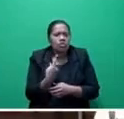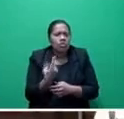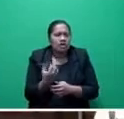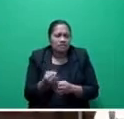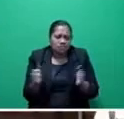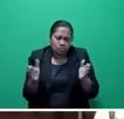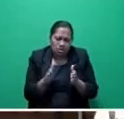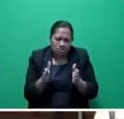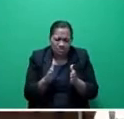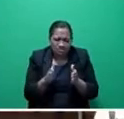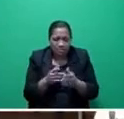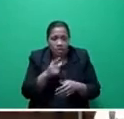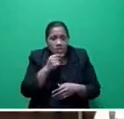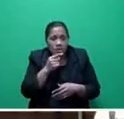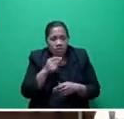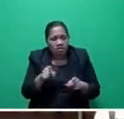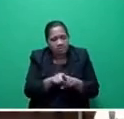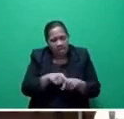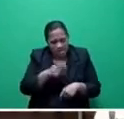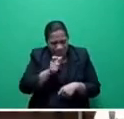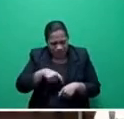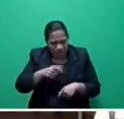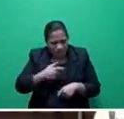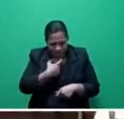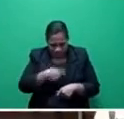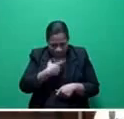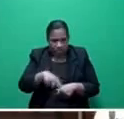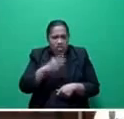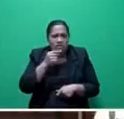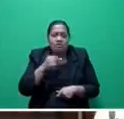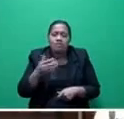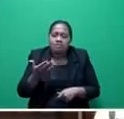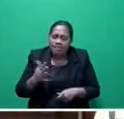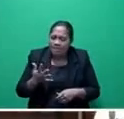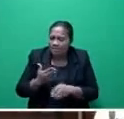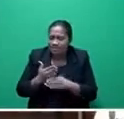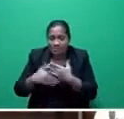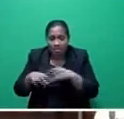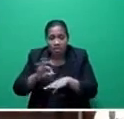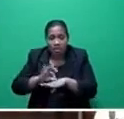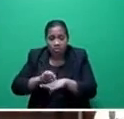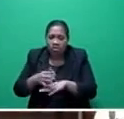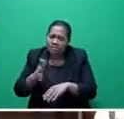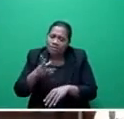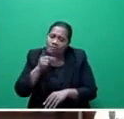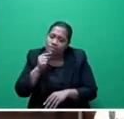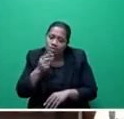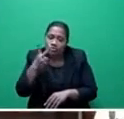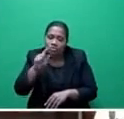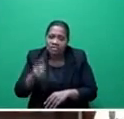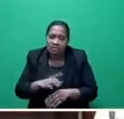small amounts of loan, some personal loans. They may have been, for example, working in a hotel and may have borrowed $2,000 from the